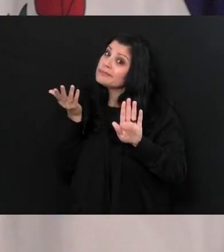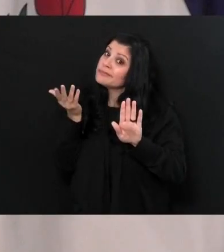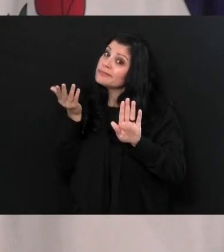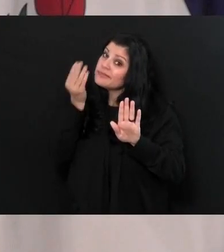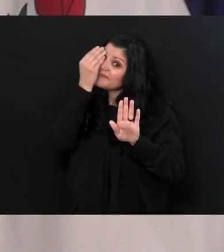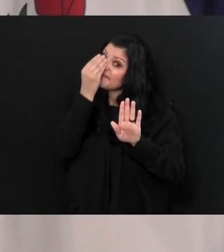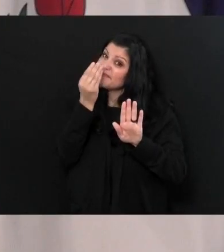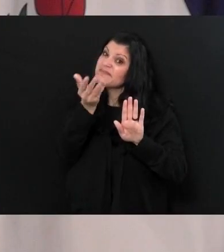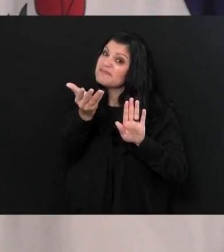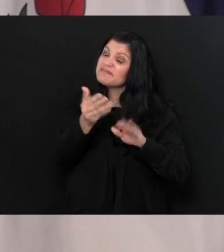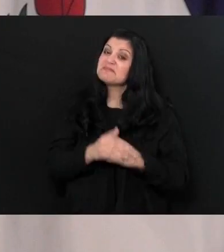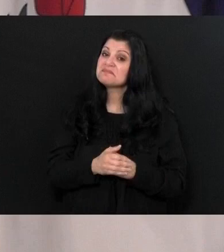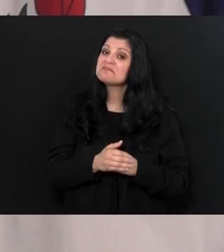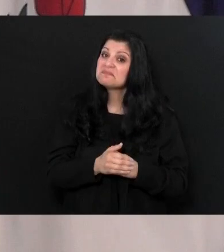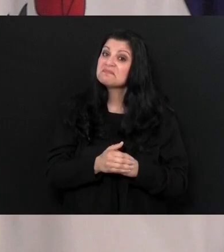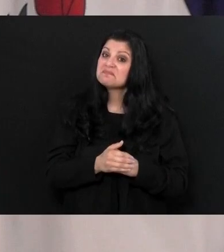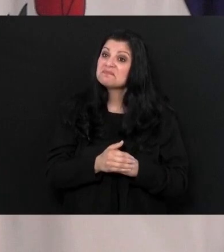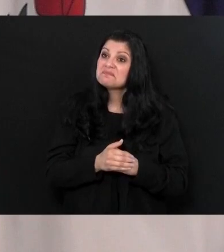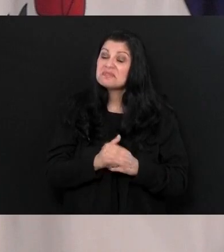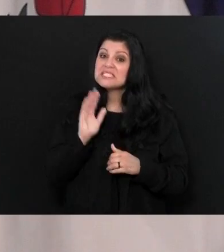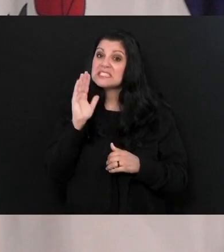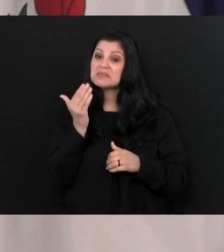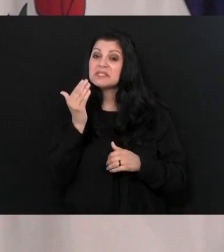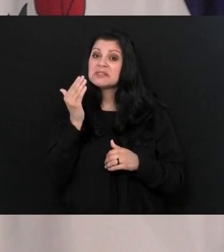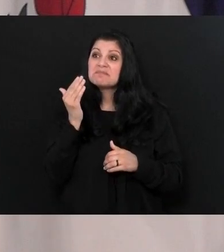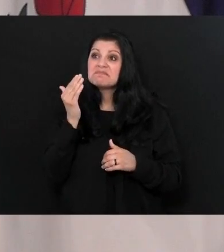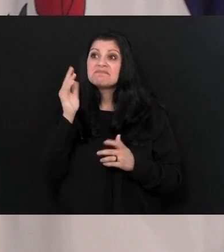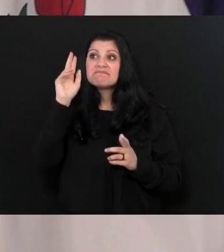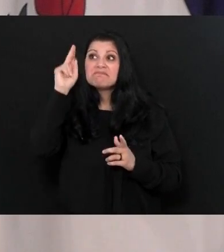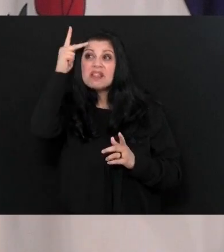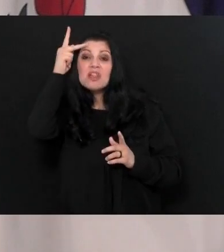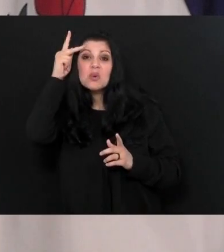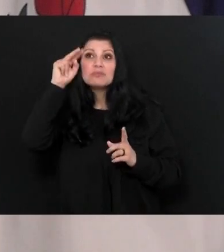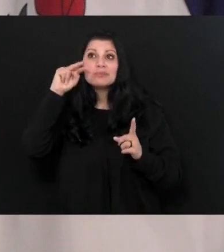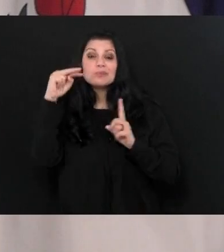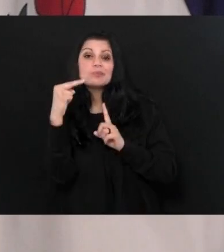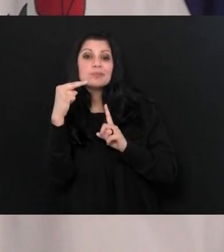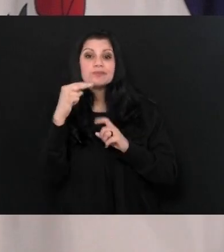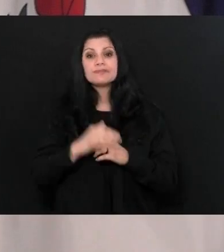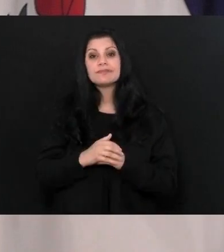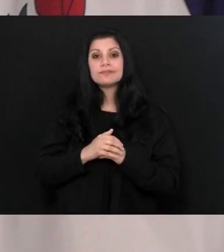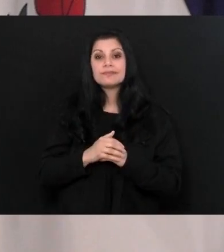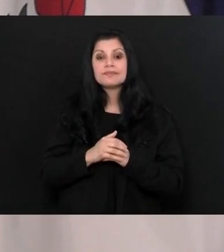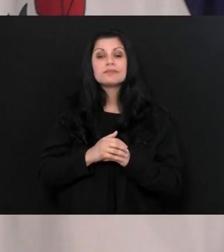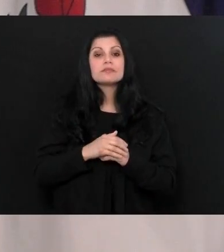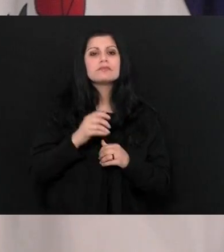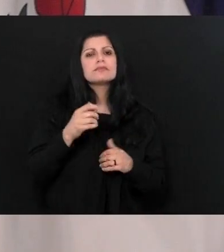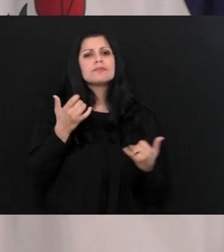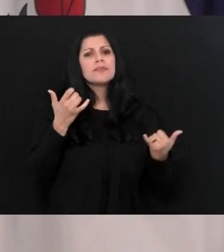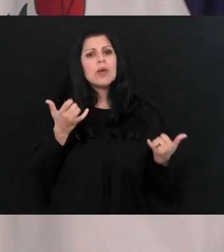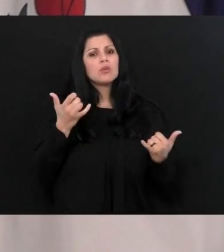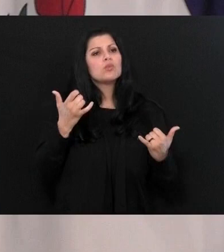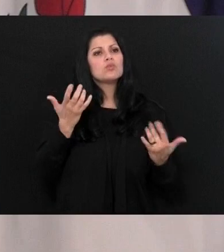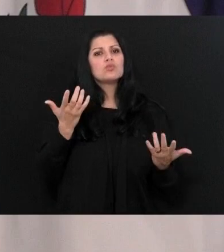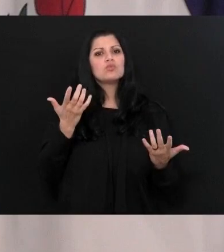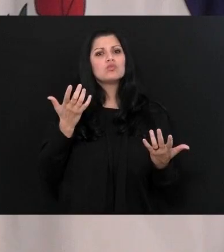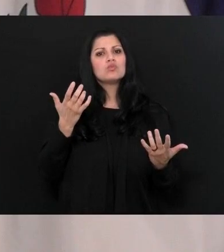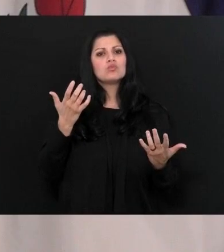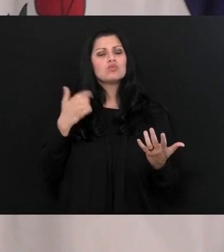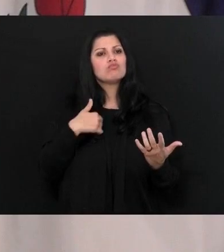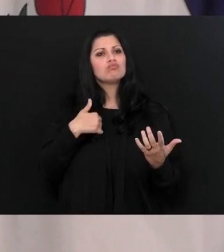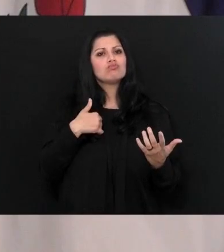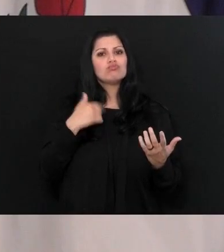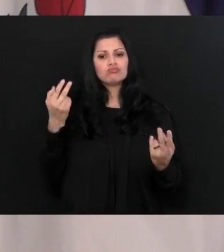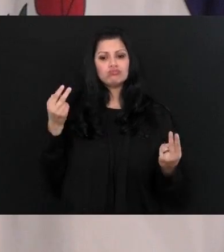From the standpoint of, I think, from what I've read, from the standpoint of